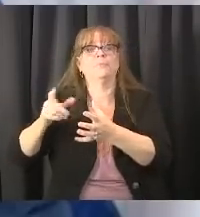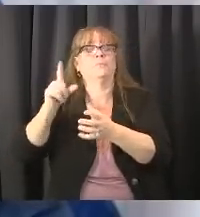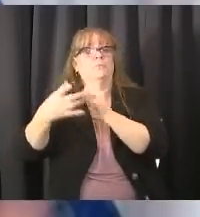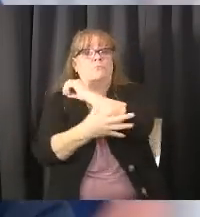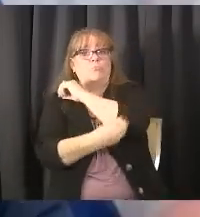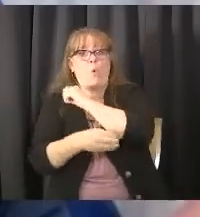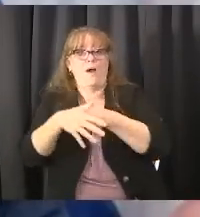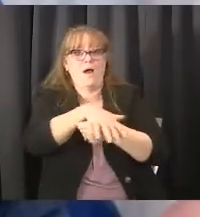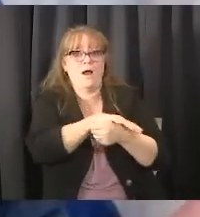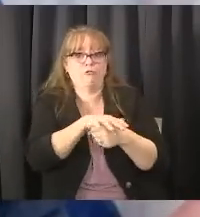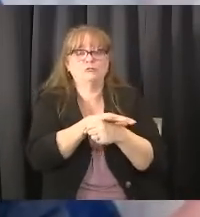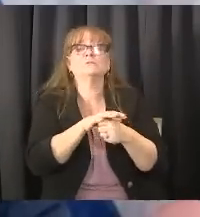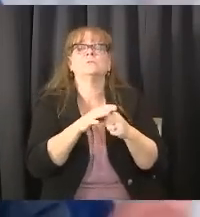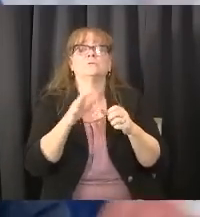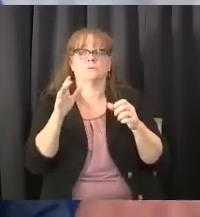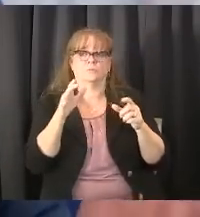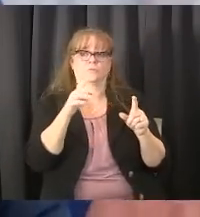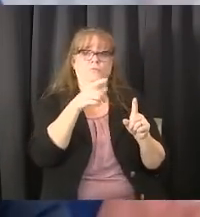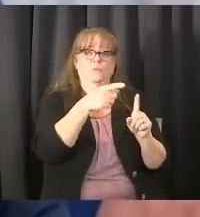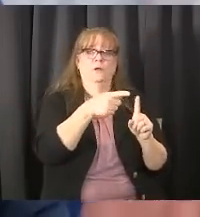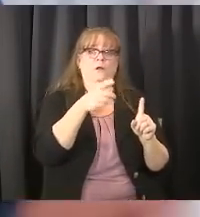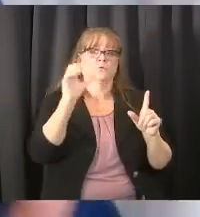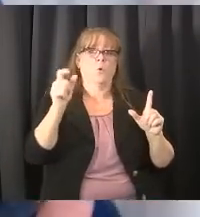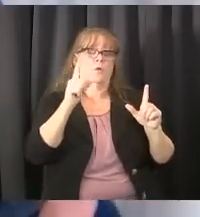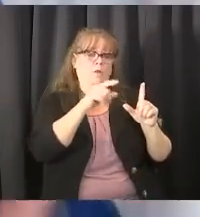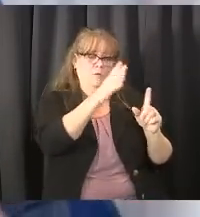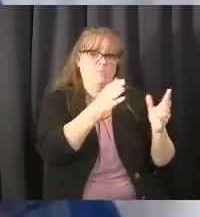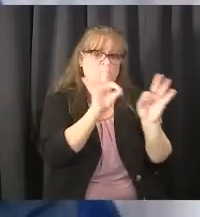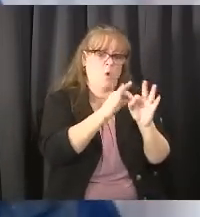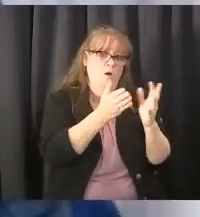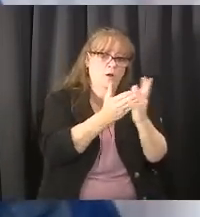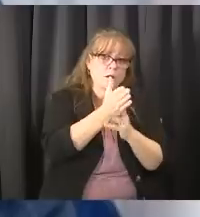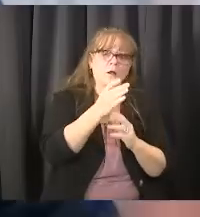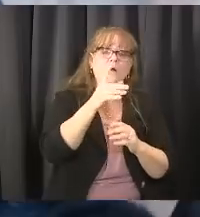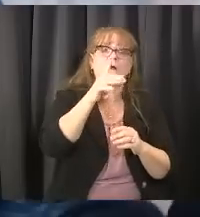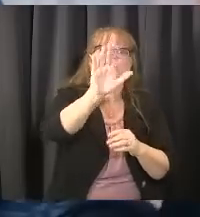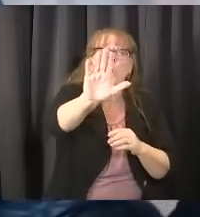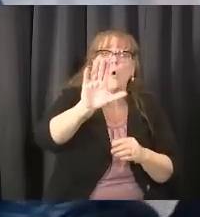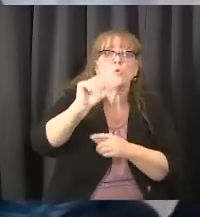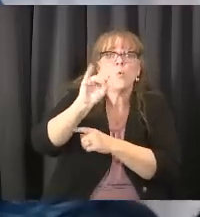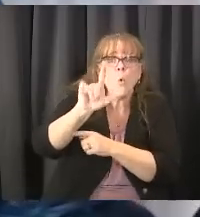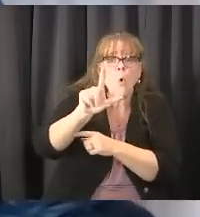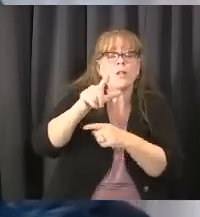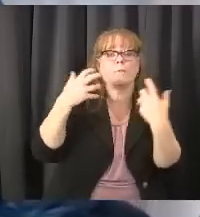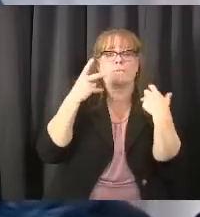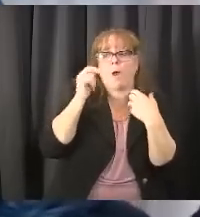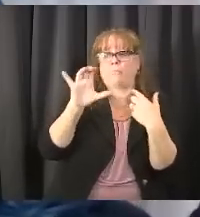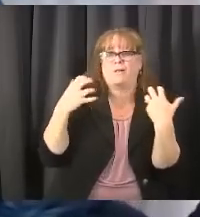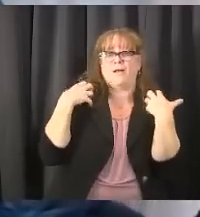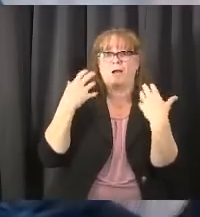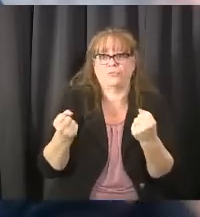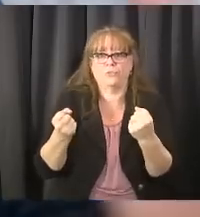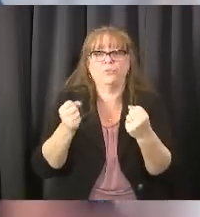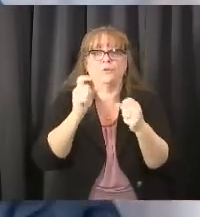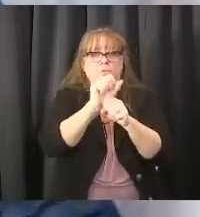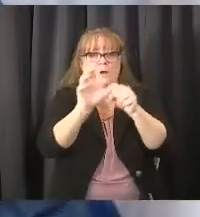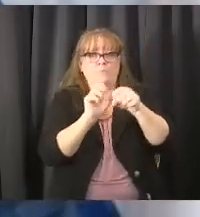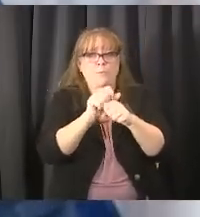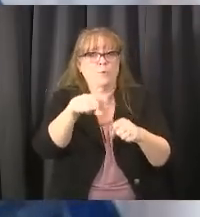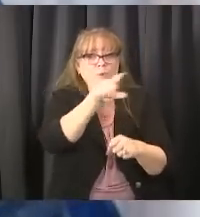work in Pueblo is in conjunction with the sheriffs and the police. The work in San Luis Valley was in conjunction